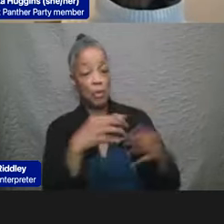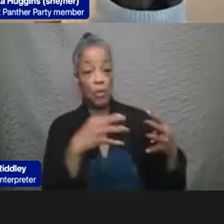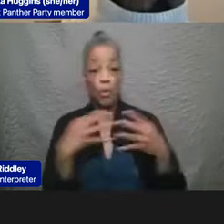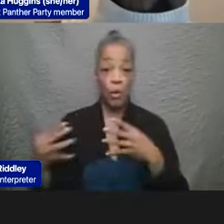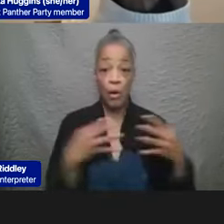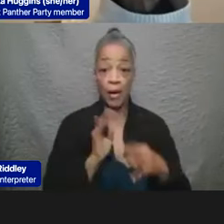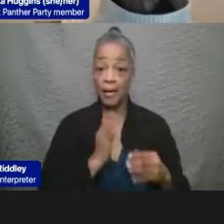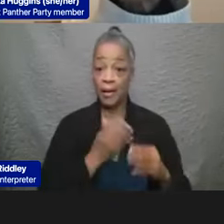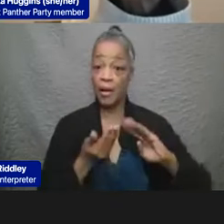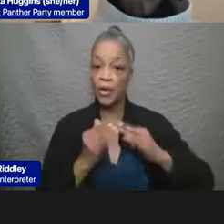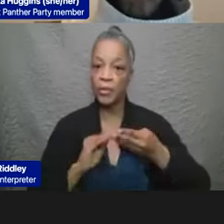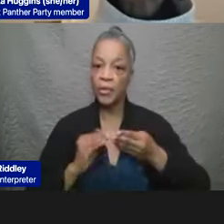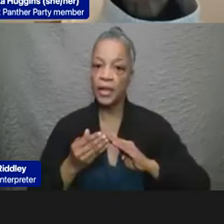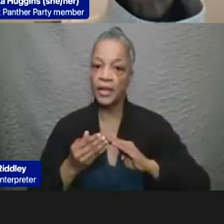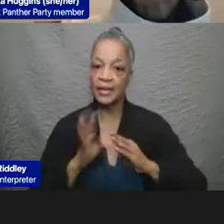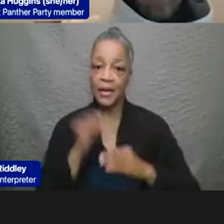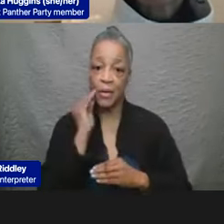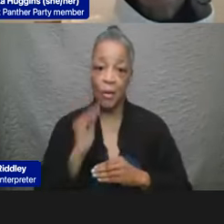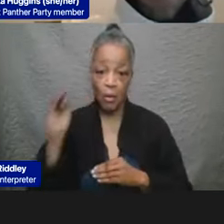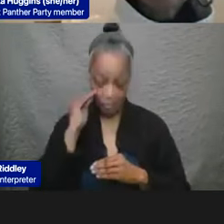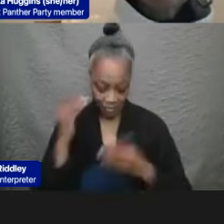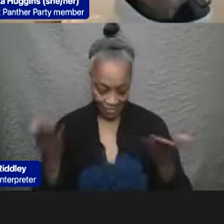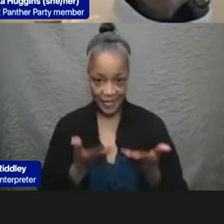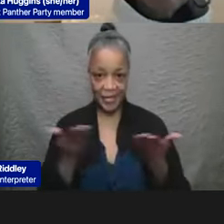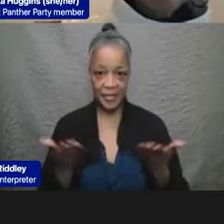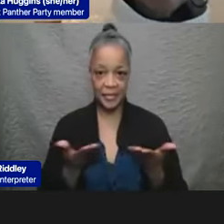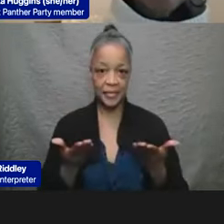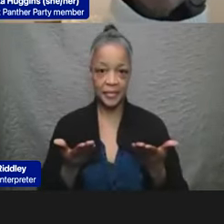our communities at home.